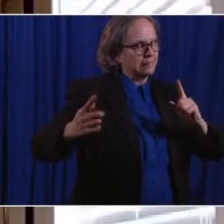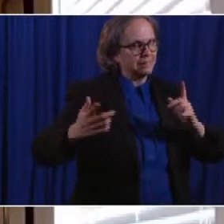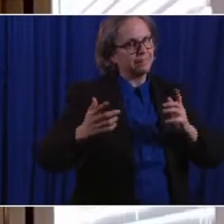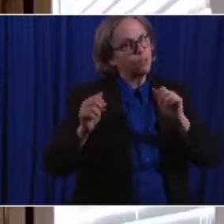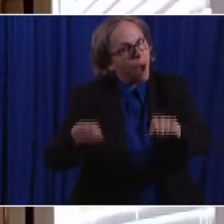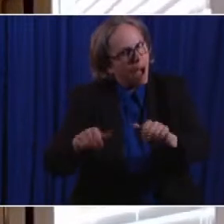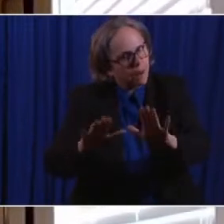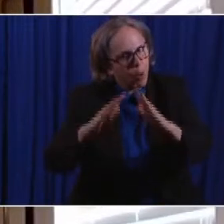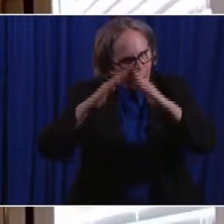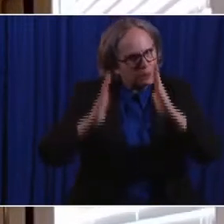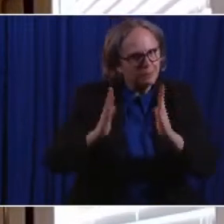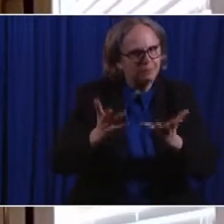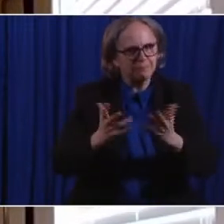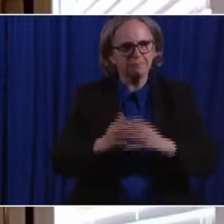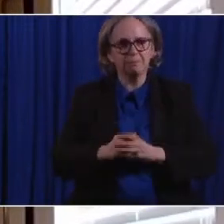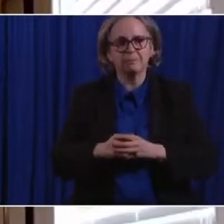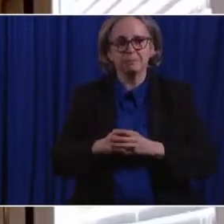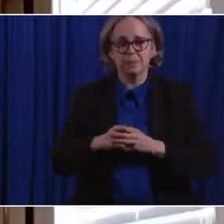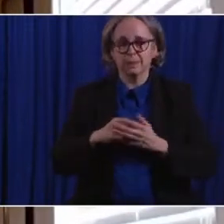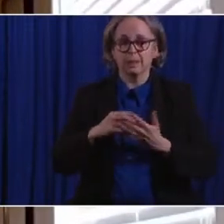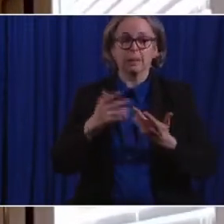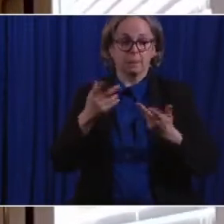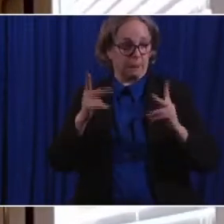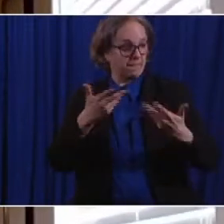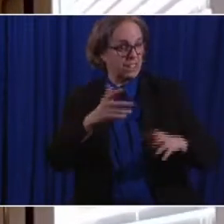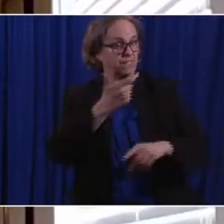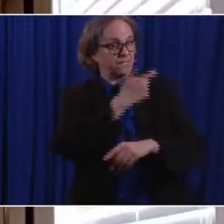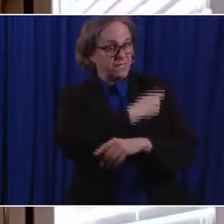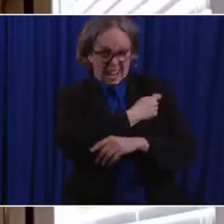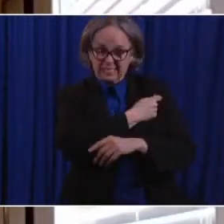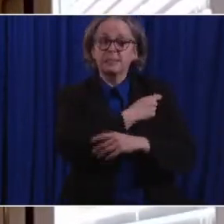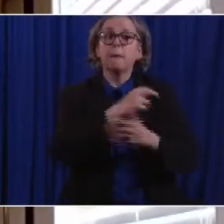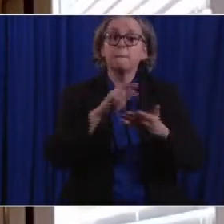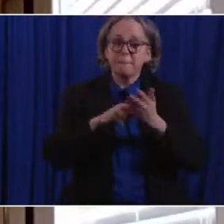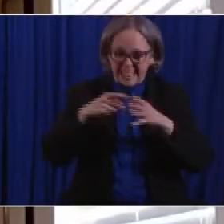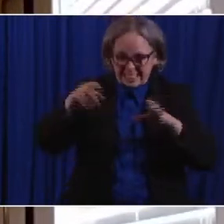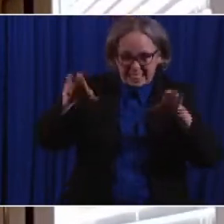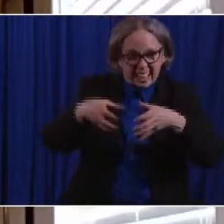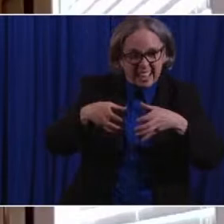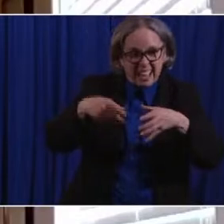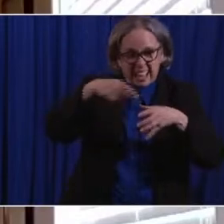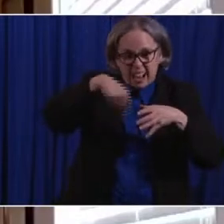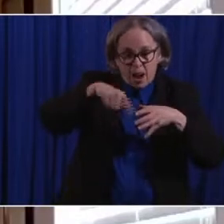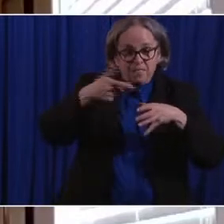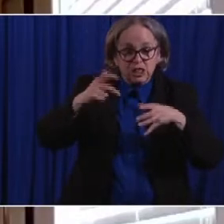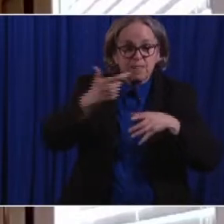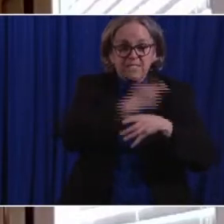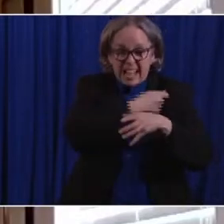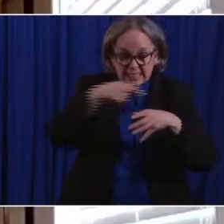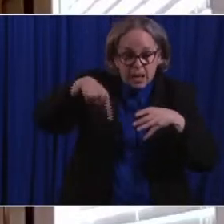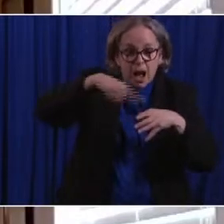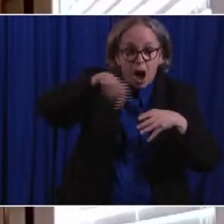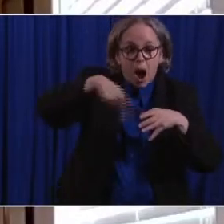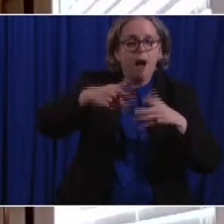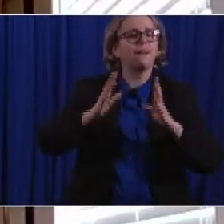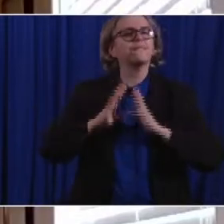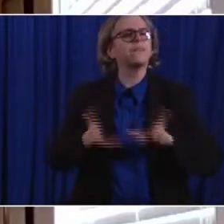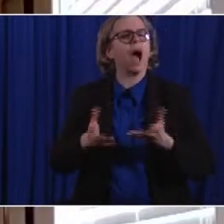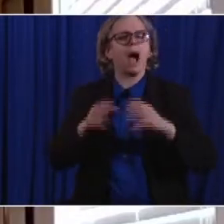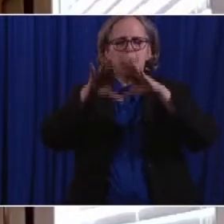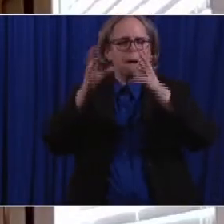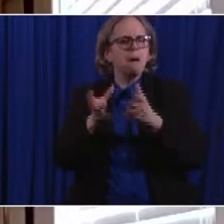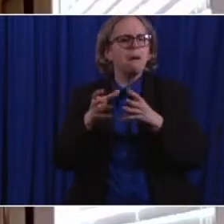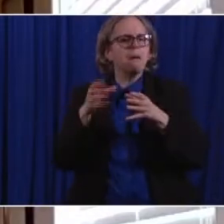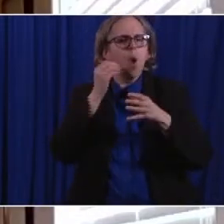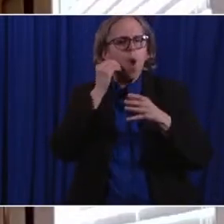who are vaccinated get together, they've created a bubble of immunity among themselves. But when vaccinated people